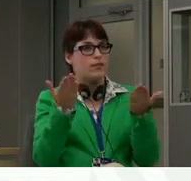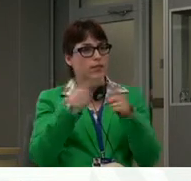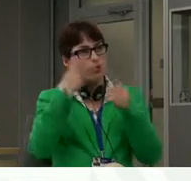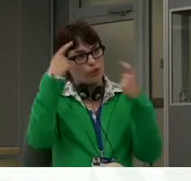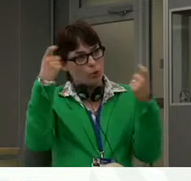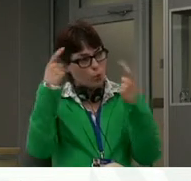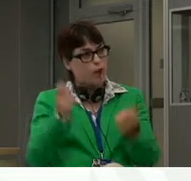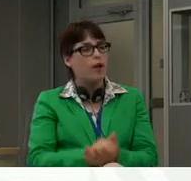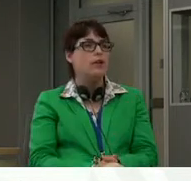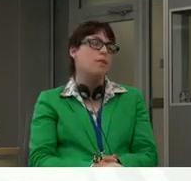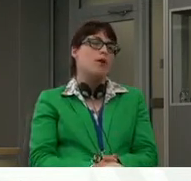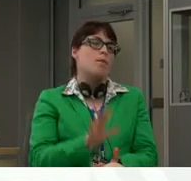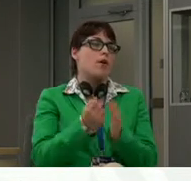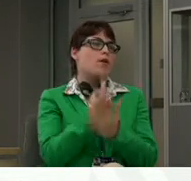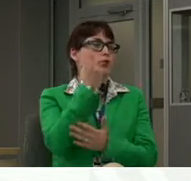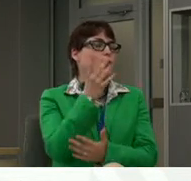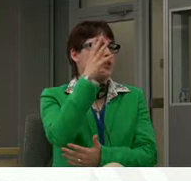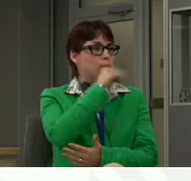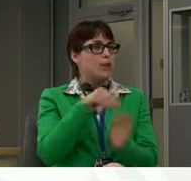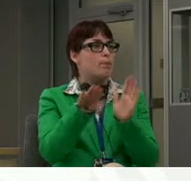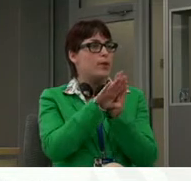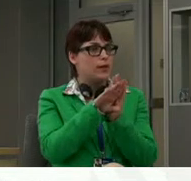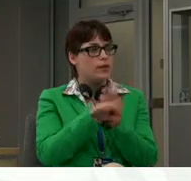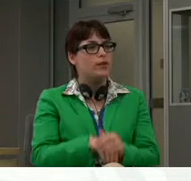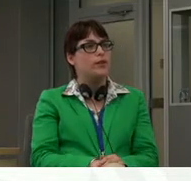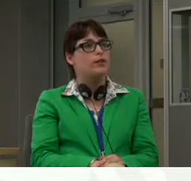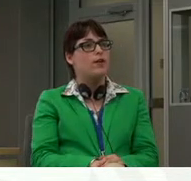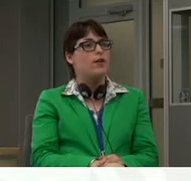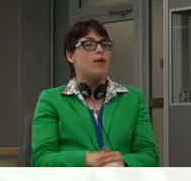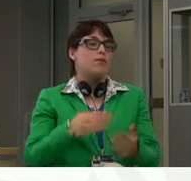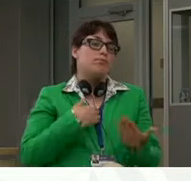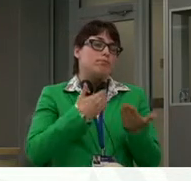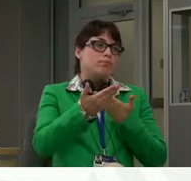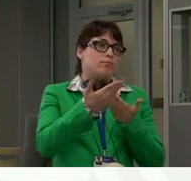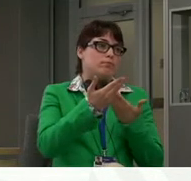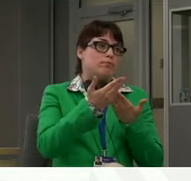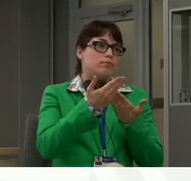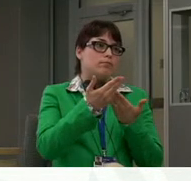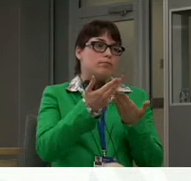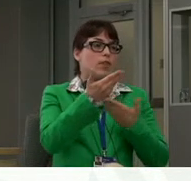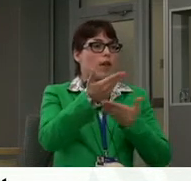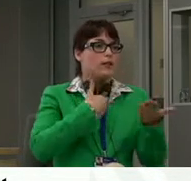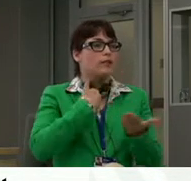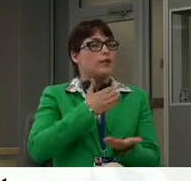say thank you to all the participants, to all the guests, to all the reporters of this conference